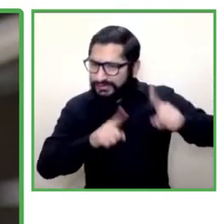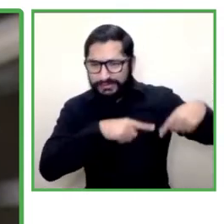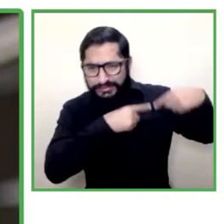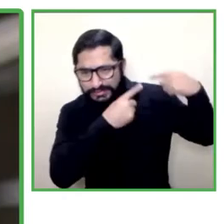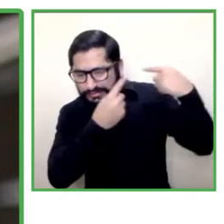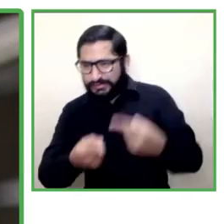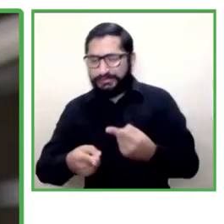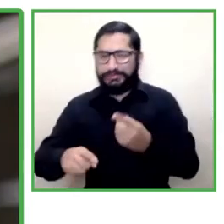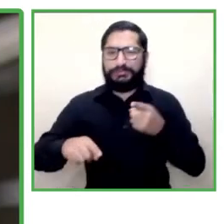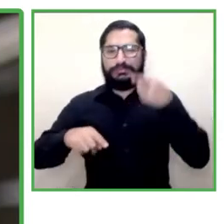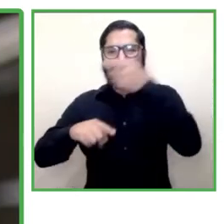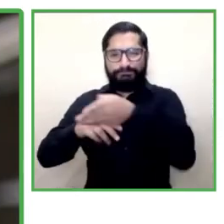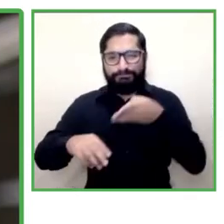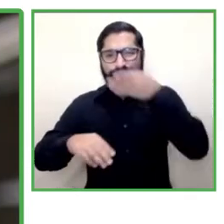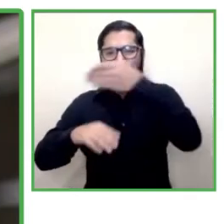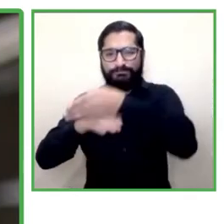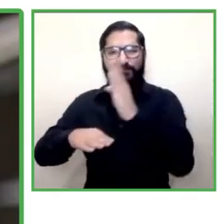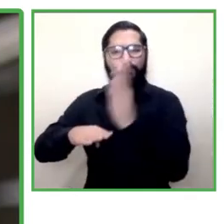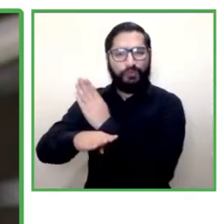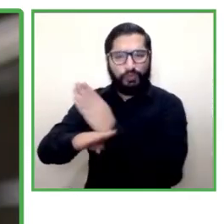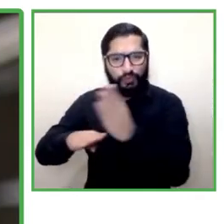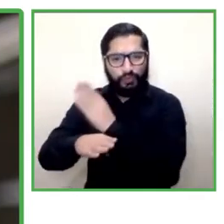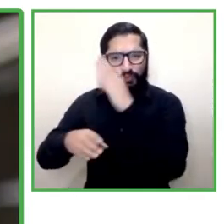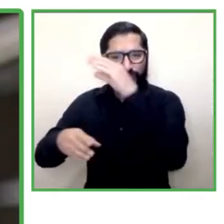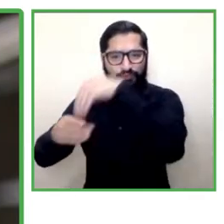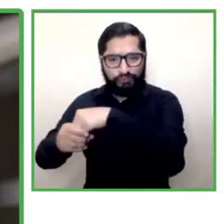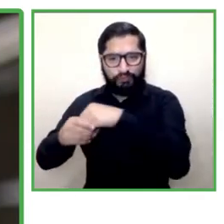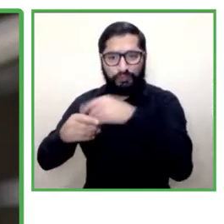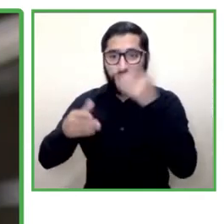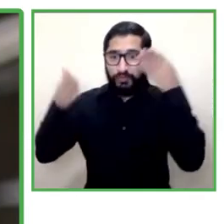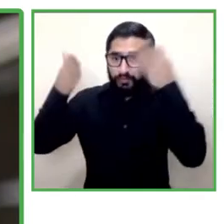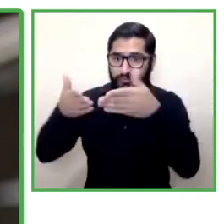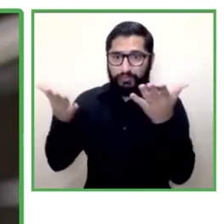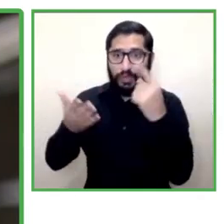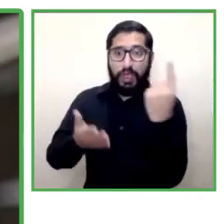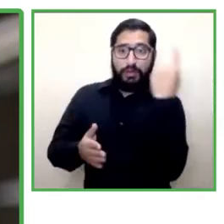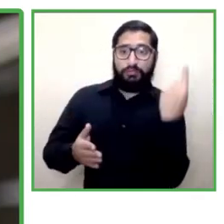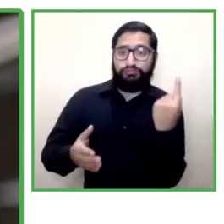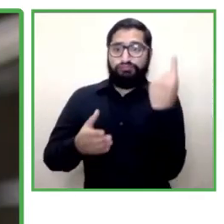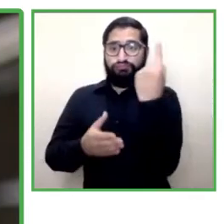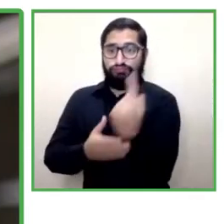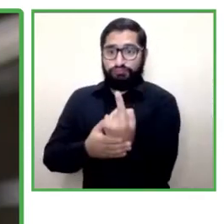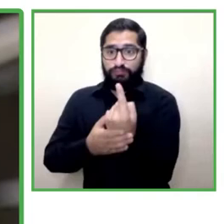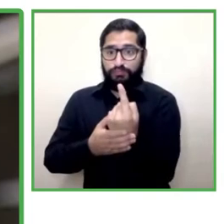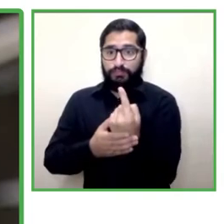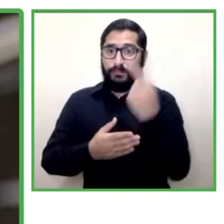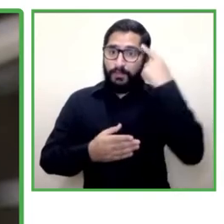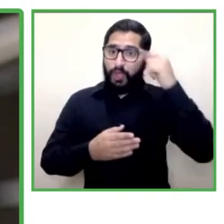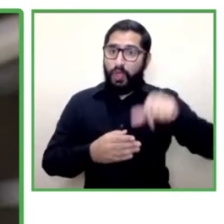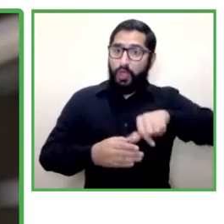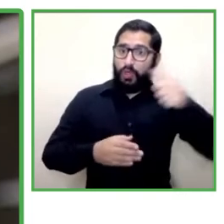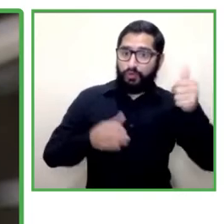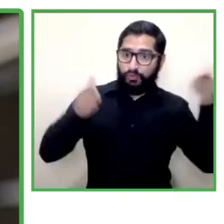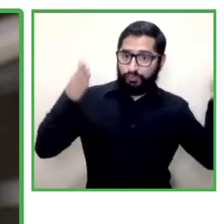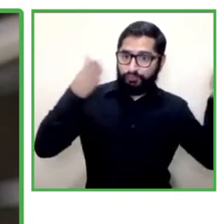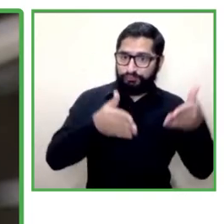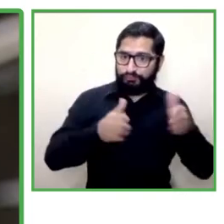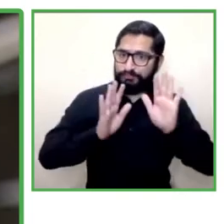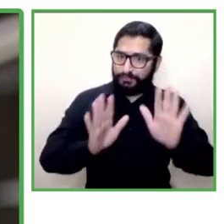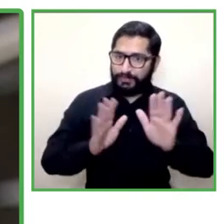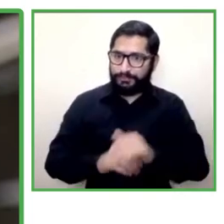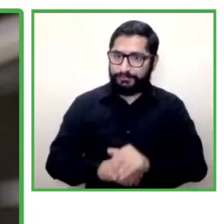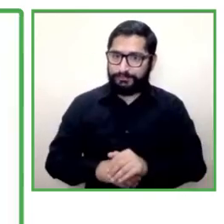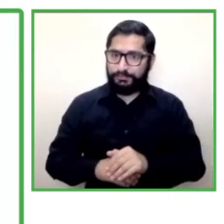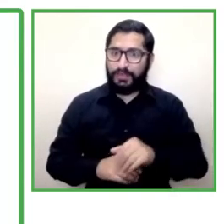his side. And when he went with himself, by himself, it could take him up to 2 hours. And